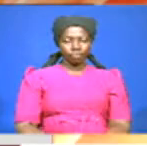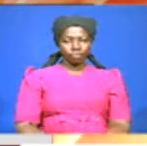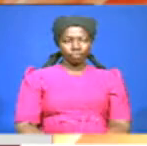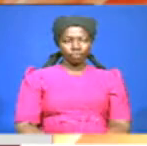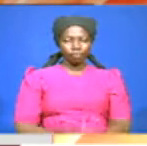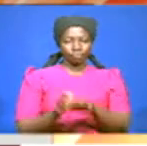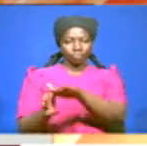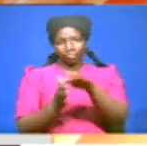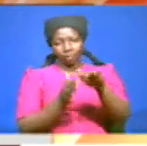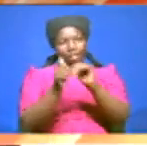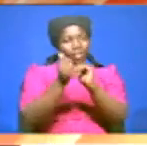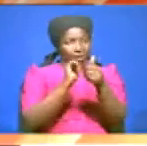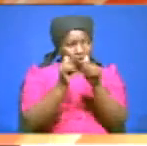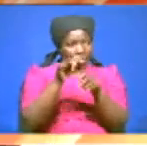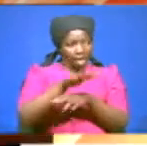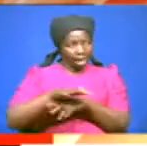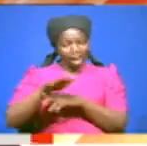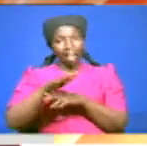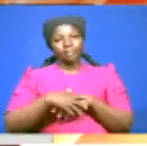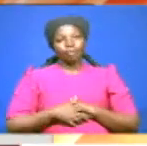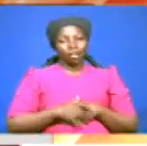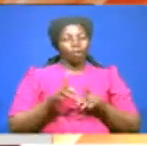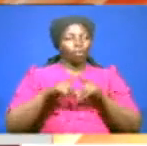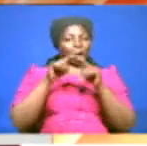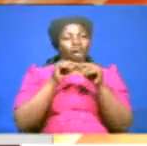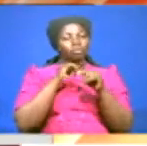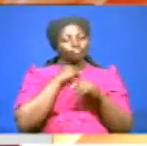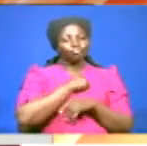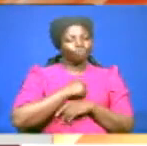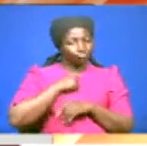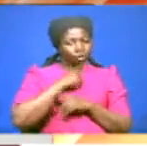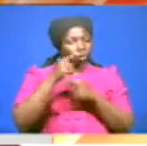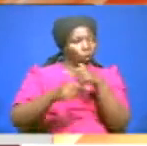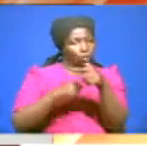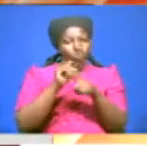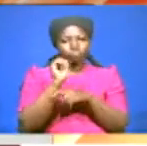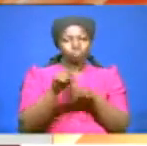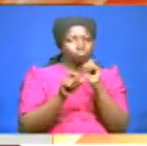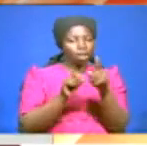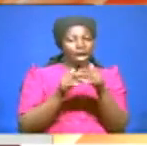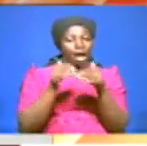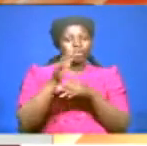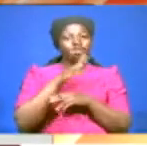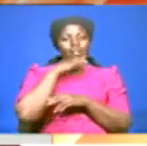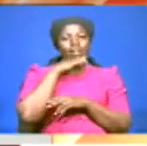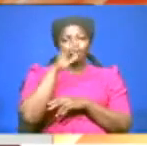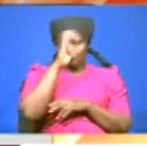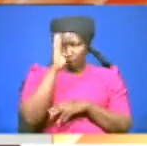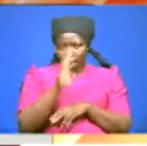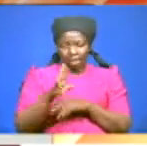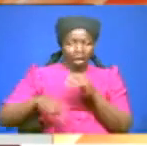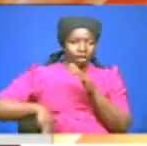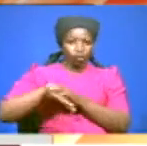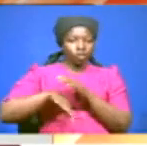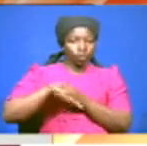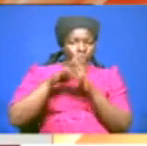Now in the sports arena, tributes continue to pour in following the death of Brazilian soccer legend Pele. The Brazilian